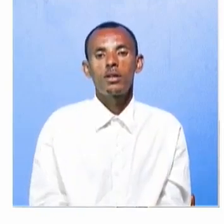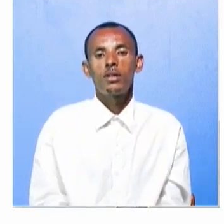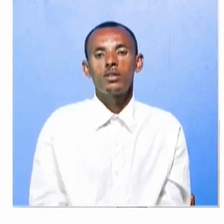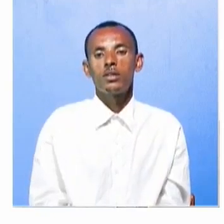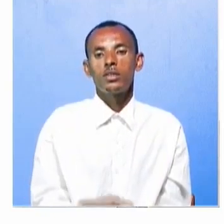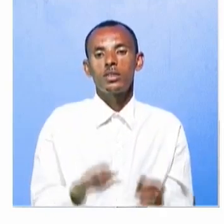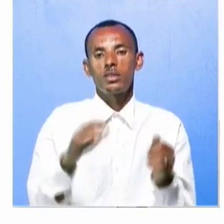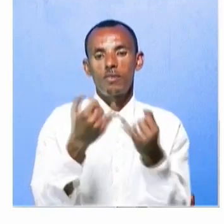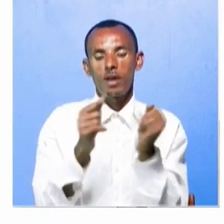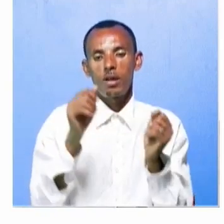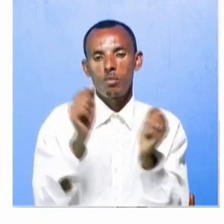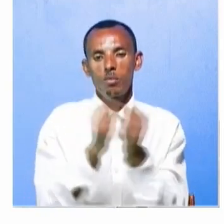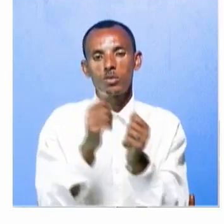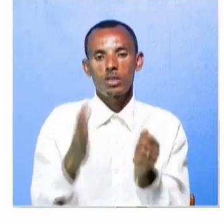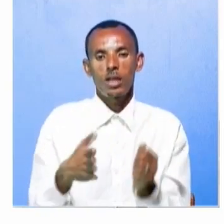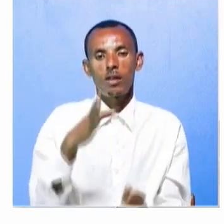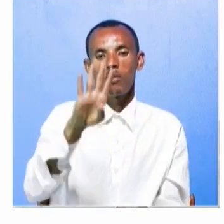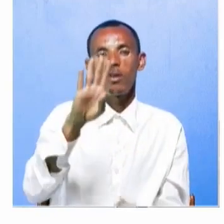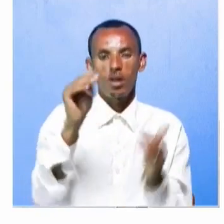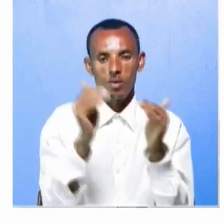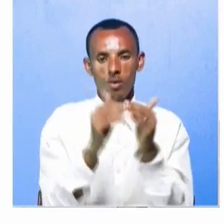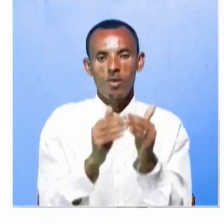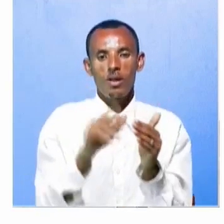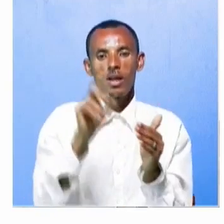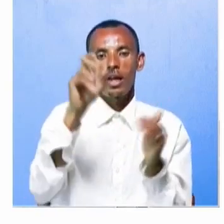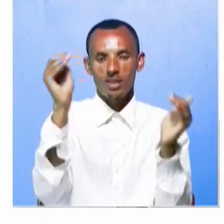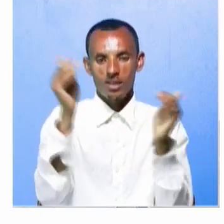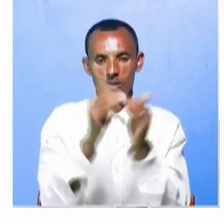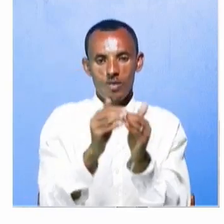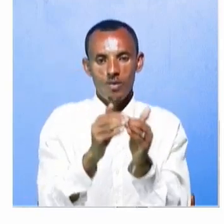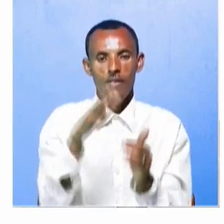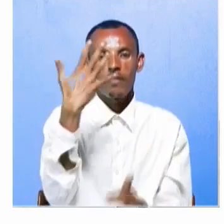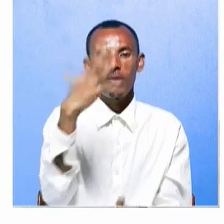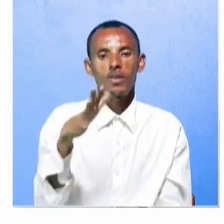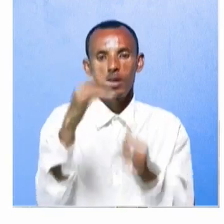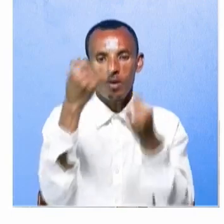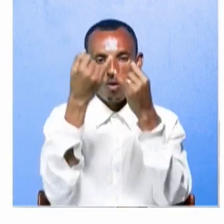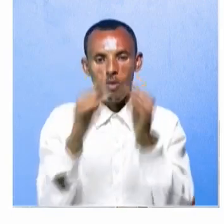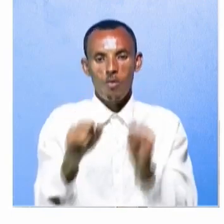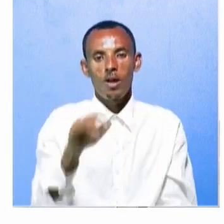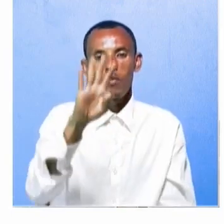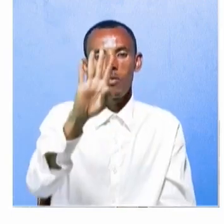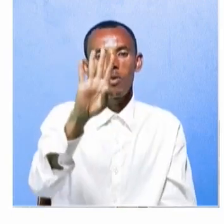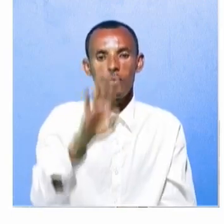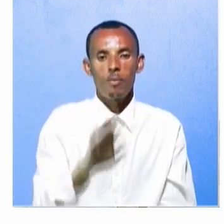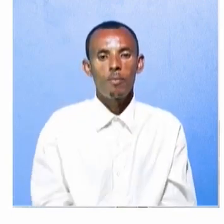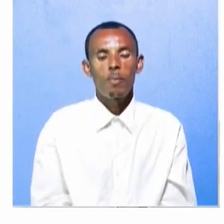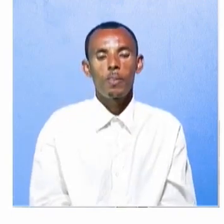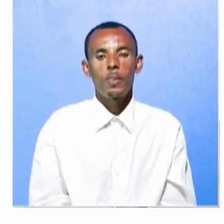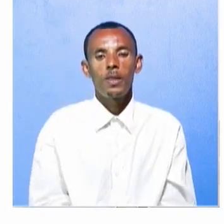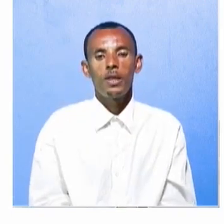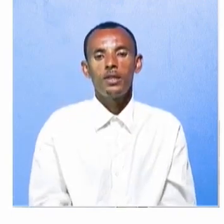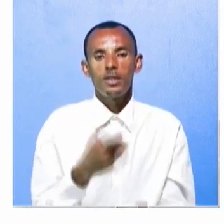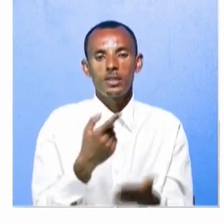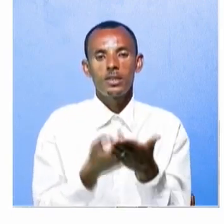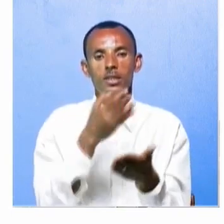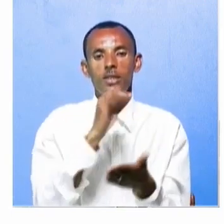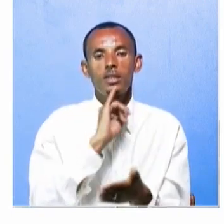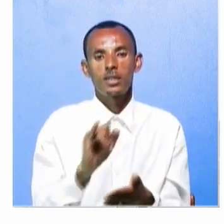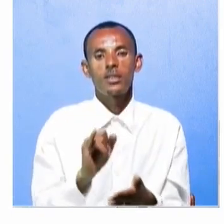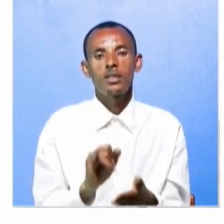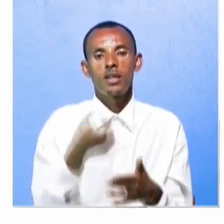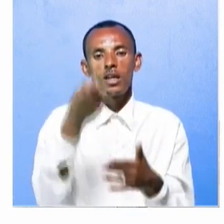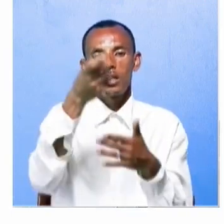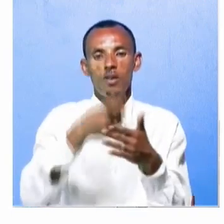dividing both sides by 4 gives us x is equals to 15 over 4. Okay, this is